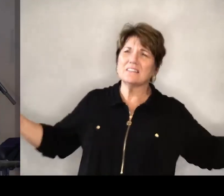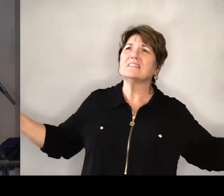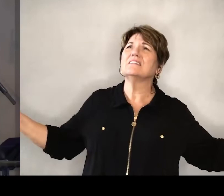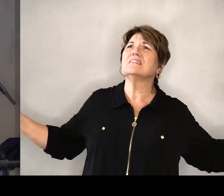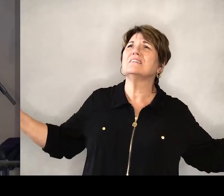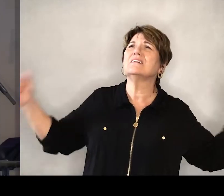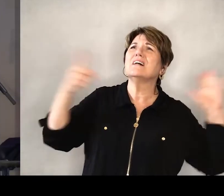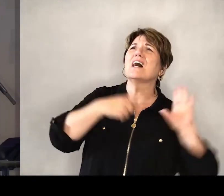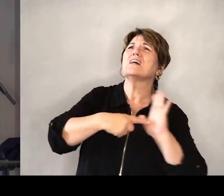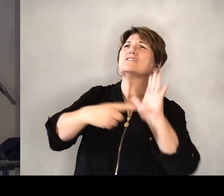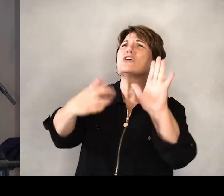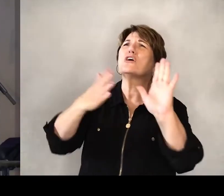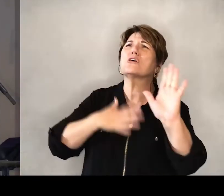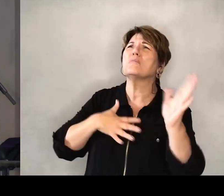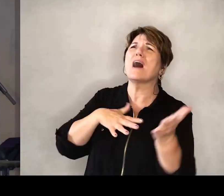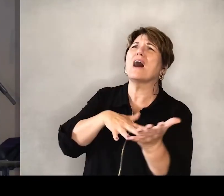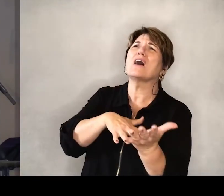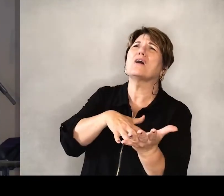afraid to show you my